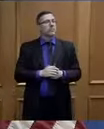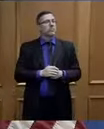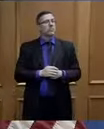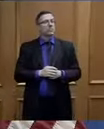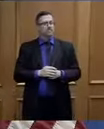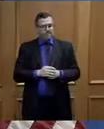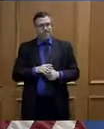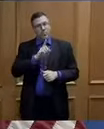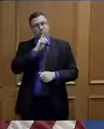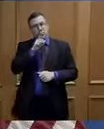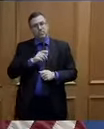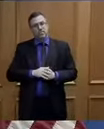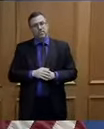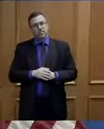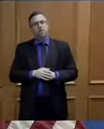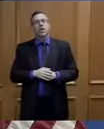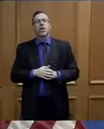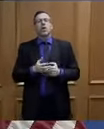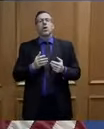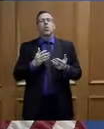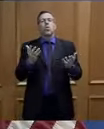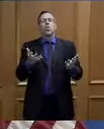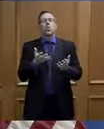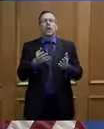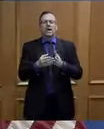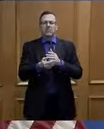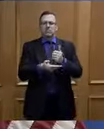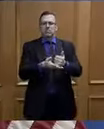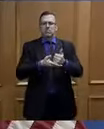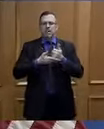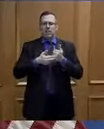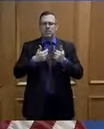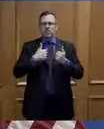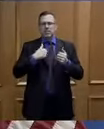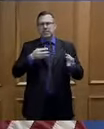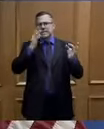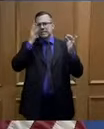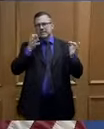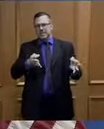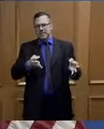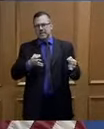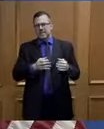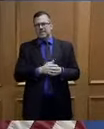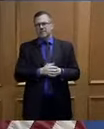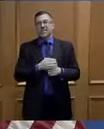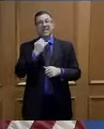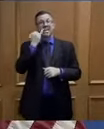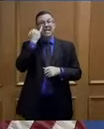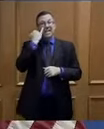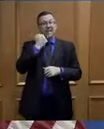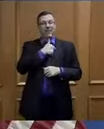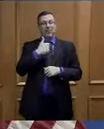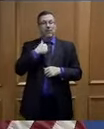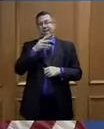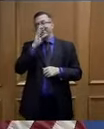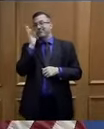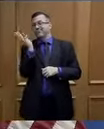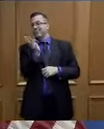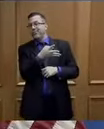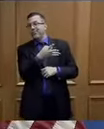process is that if we don't address this public health crisis, Tennesseans are going to lose their